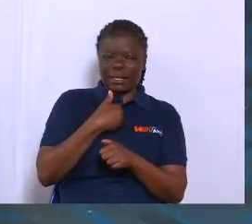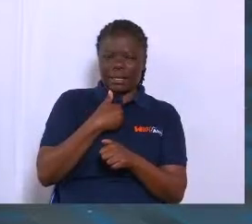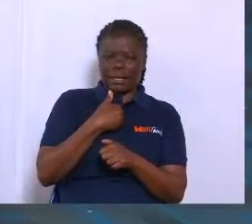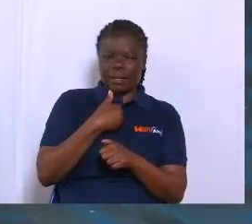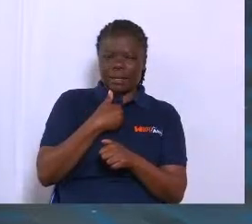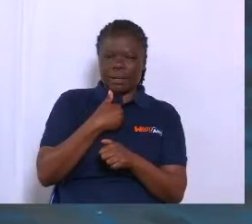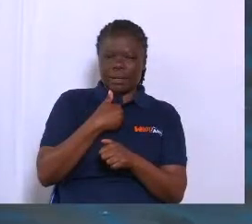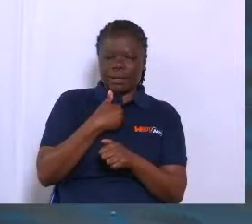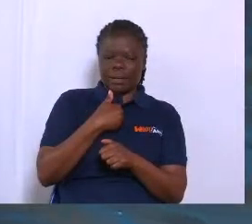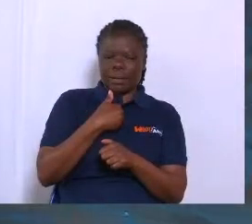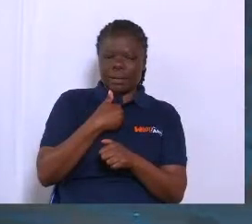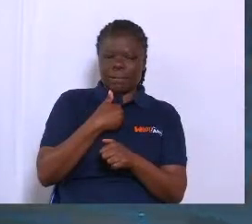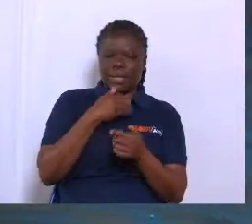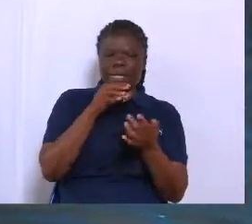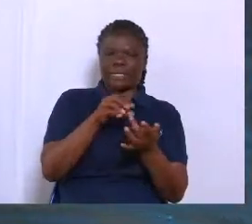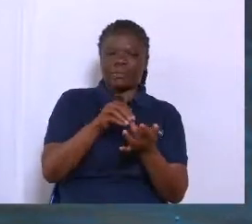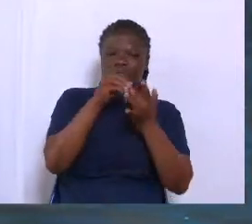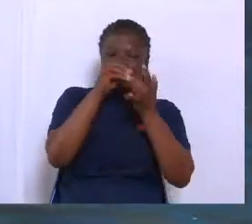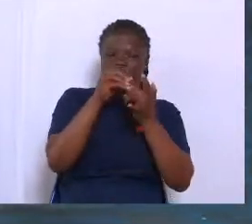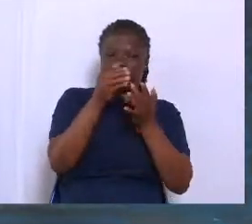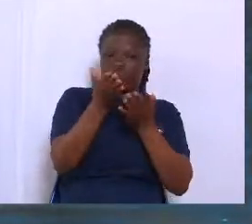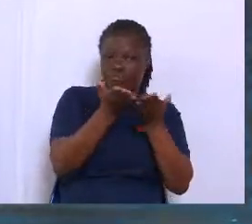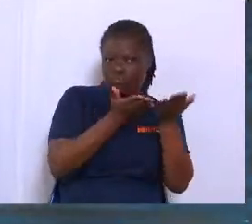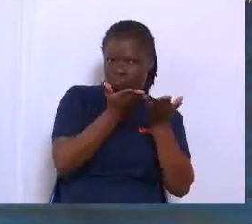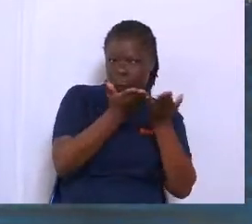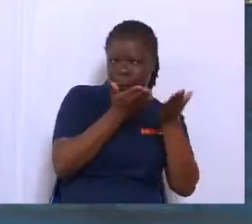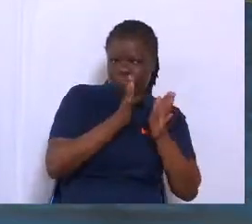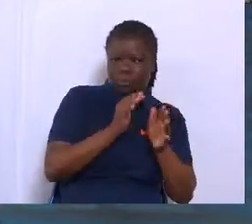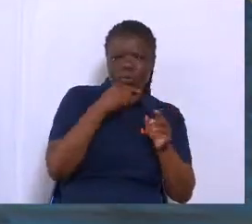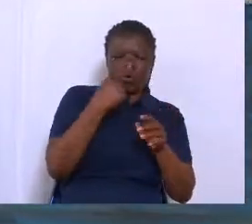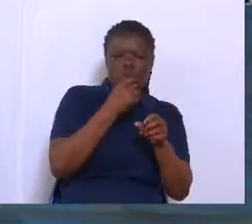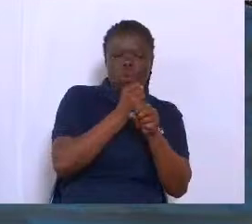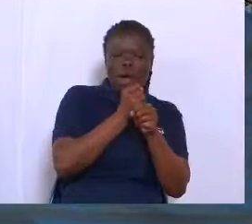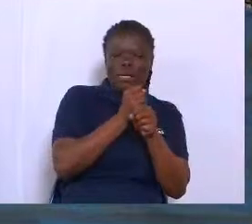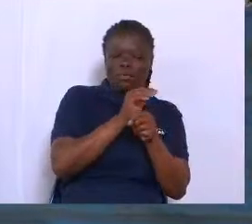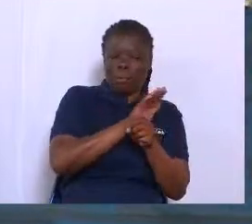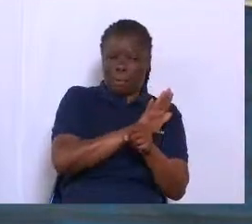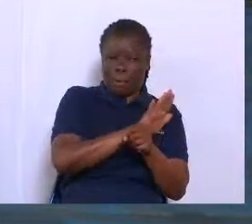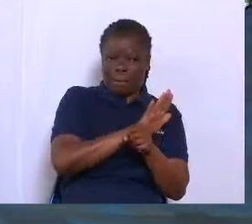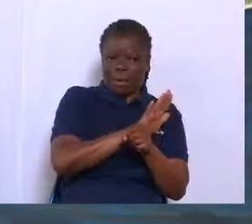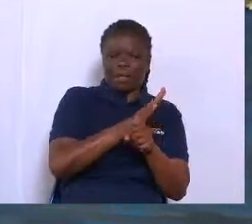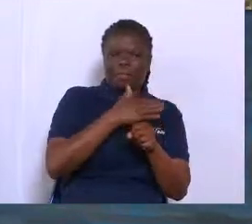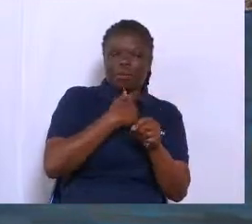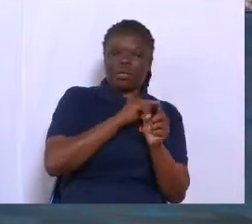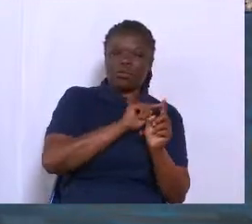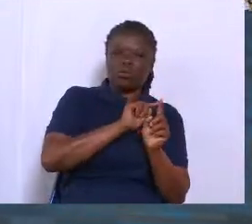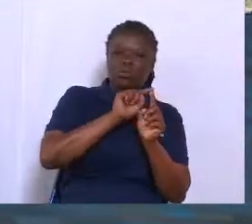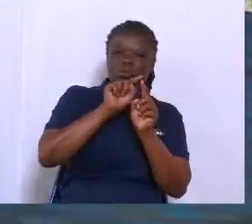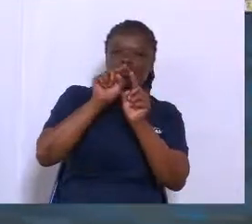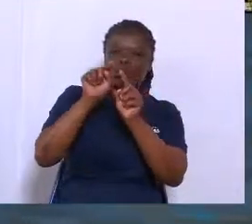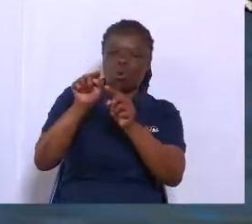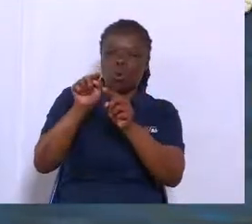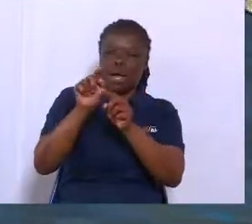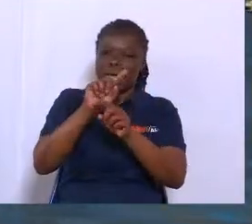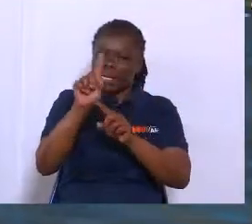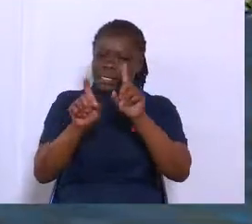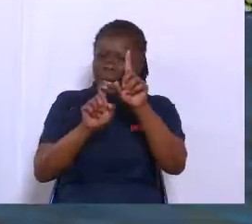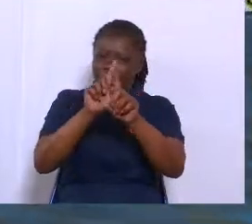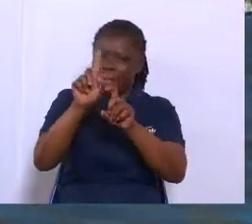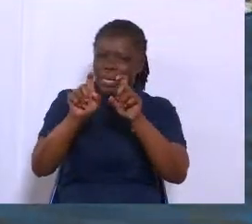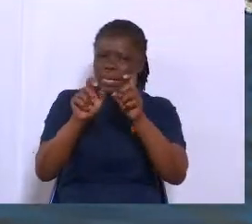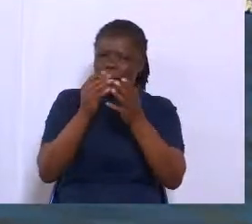had a art specialist, a man that worked for him, that he wanted to go and examine some of